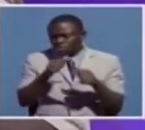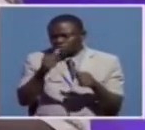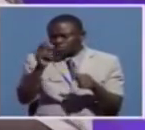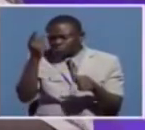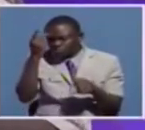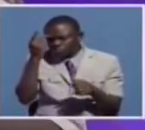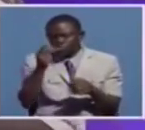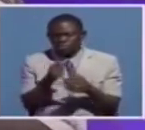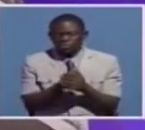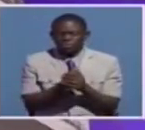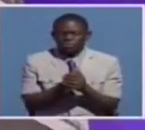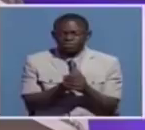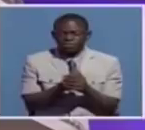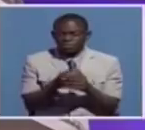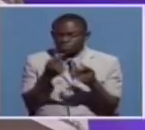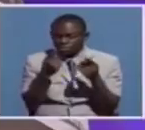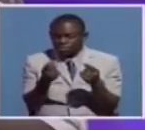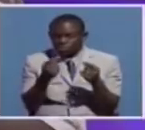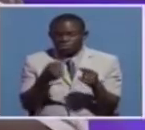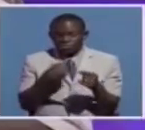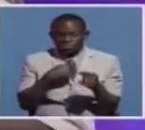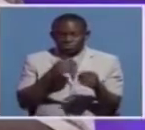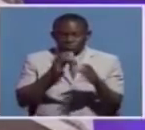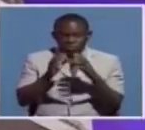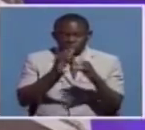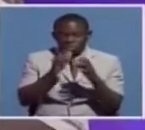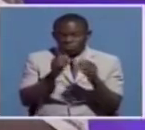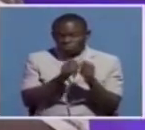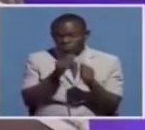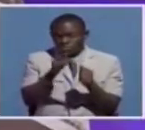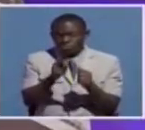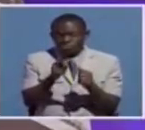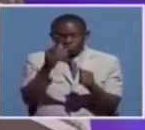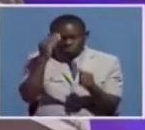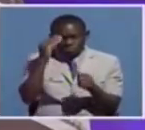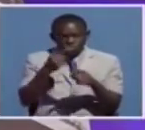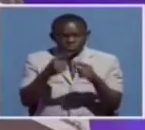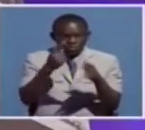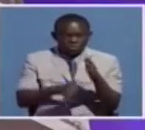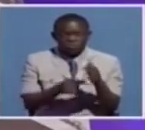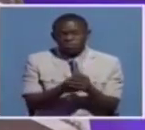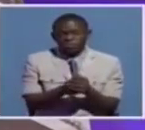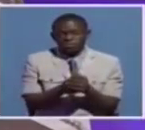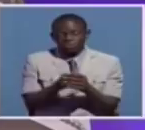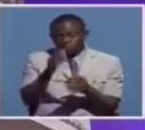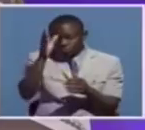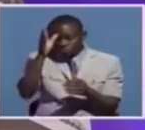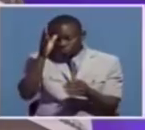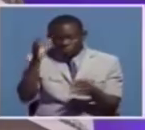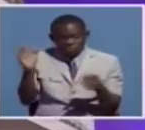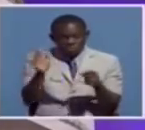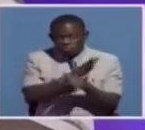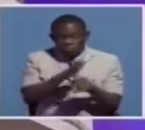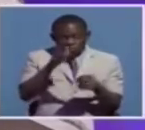and then. I just brief him, this is what's happening. He's not involved in politics, but he's a political animal. So he wants to listen to